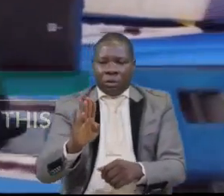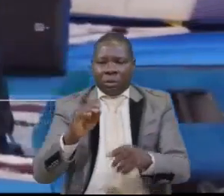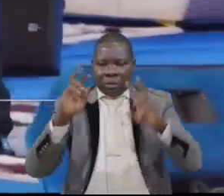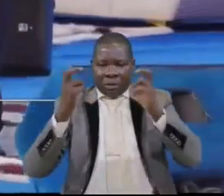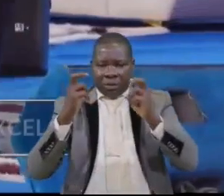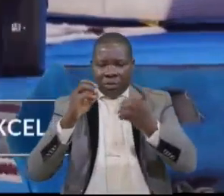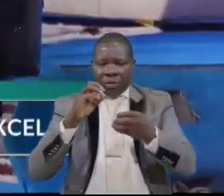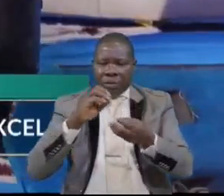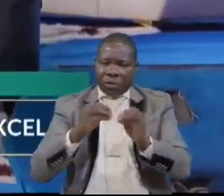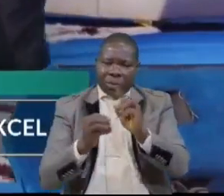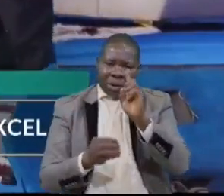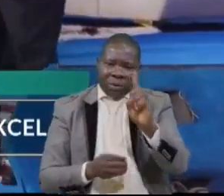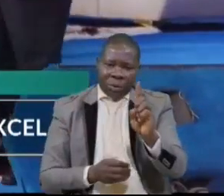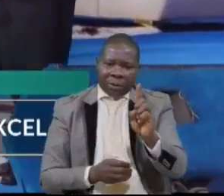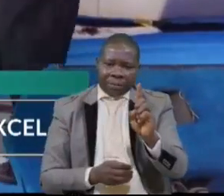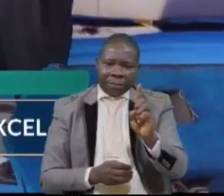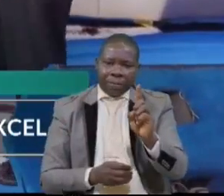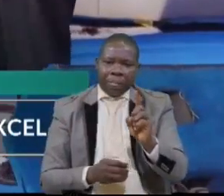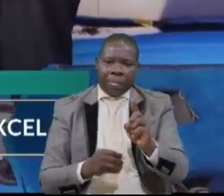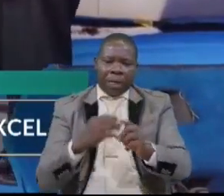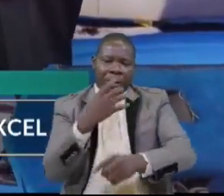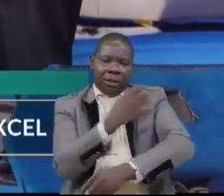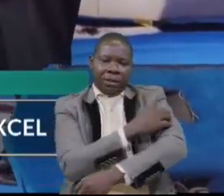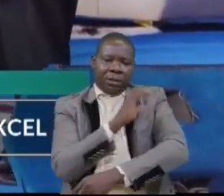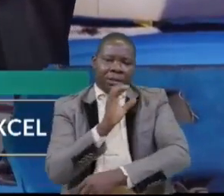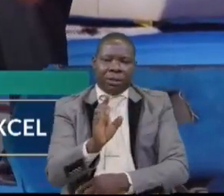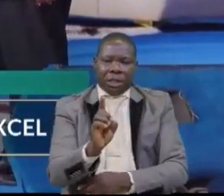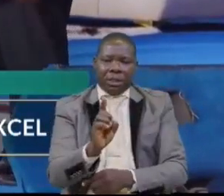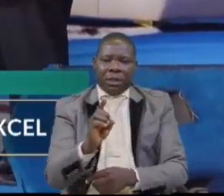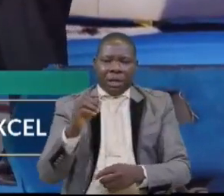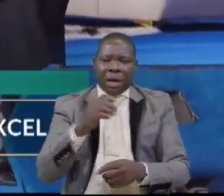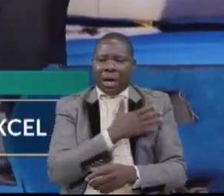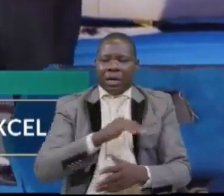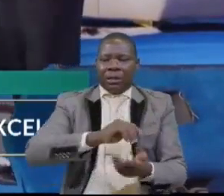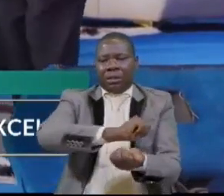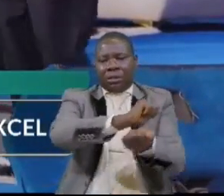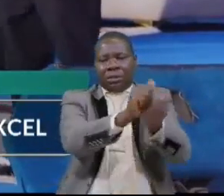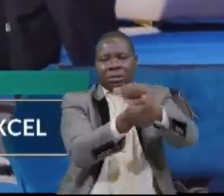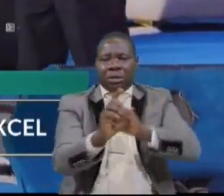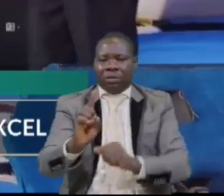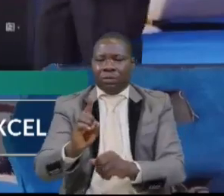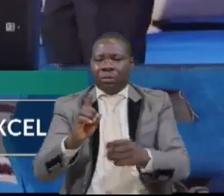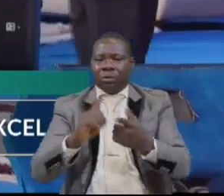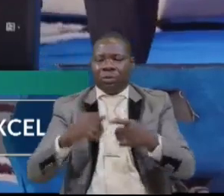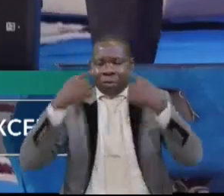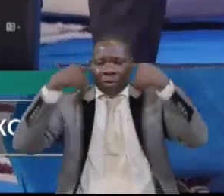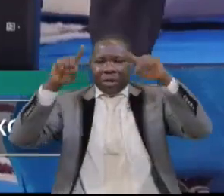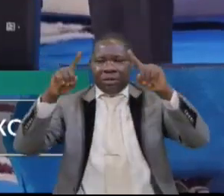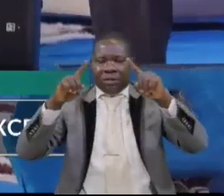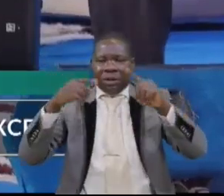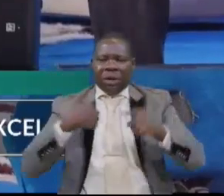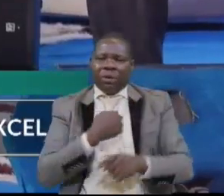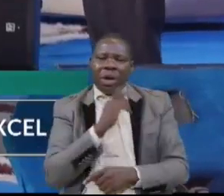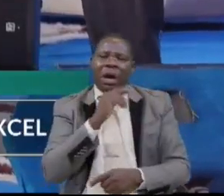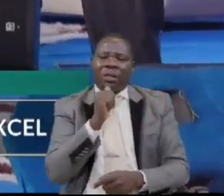one recharged and transformed to Excel and we not just here to you